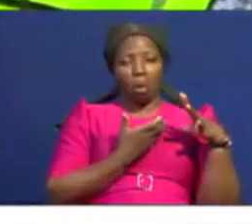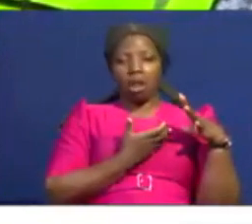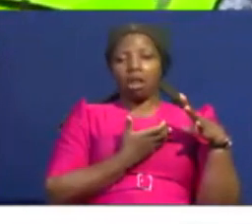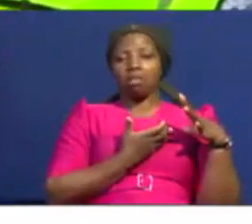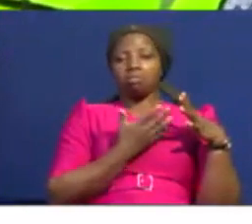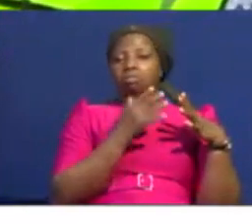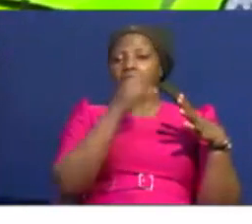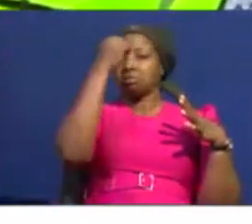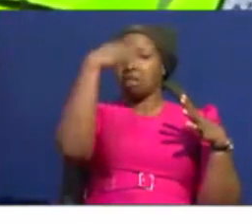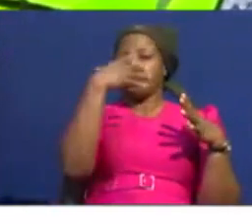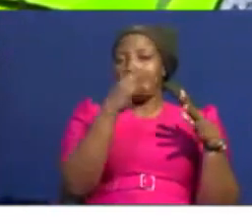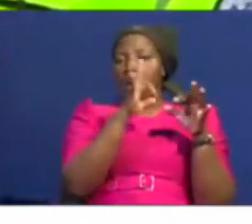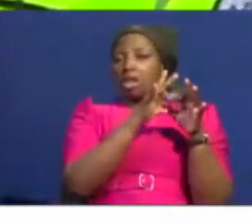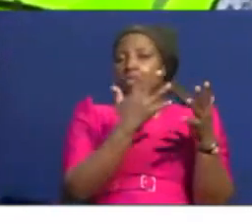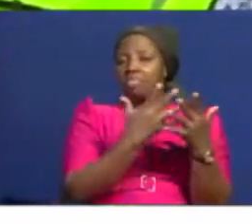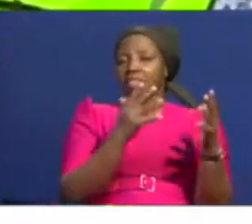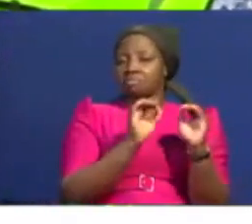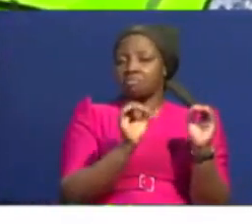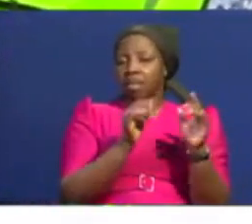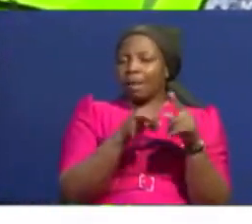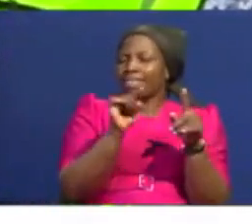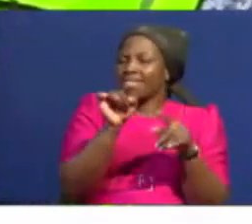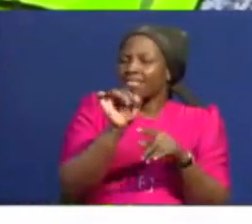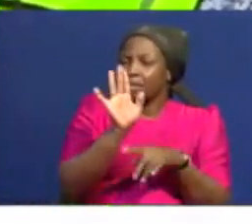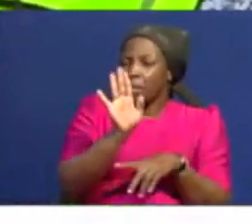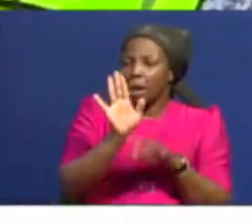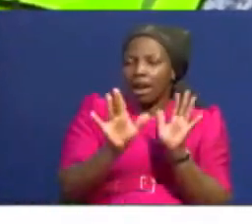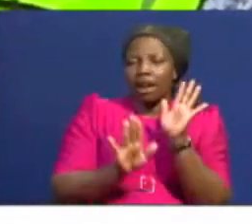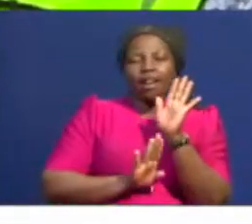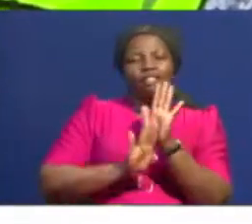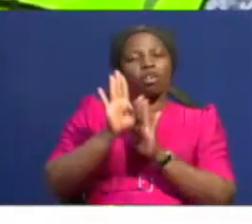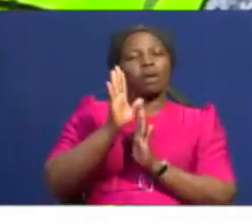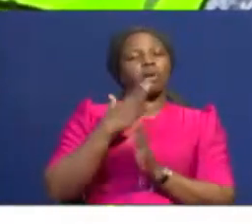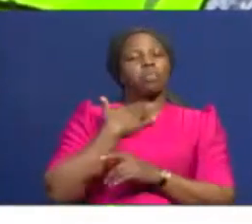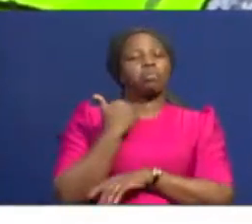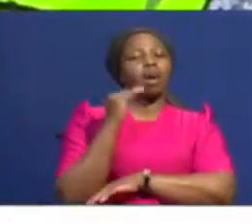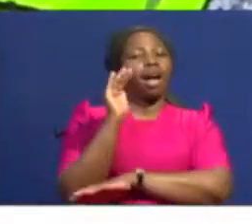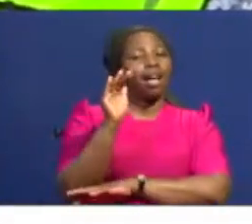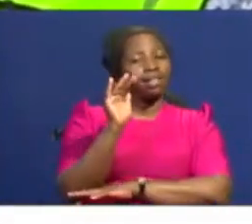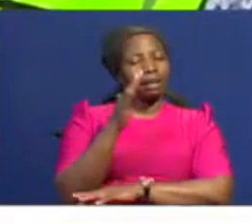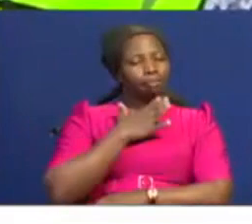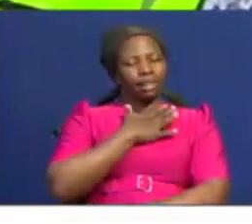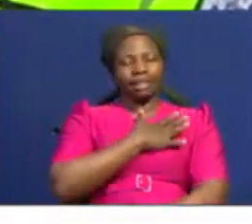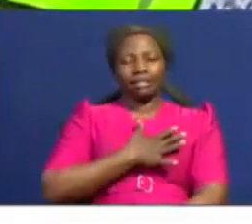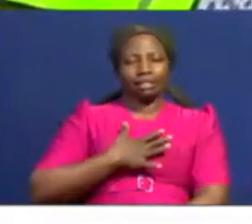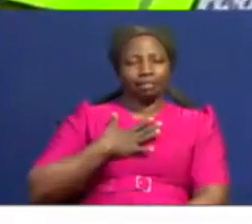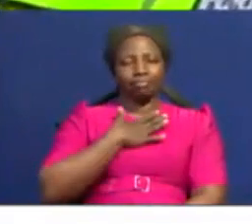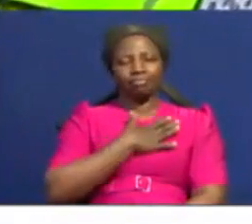asset. This is your development, and I want to urge you that